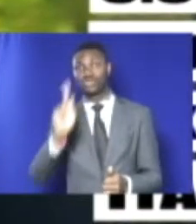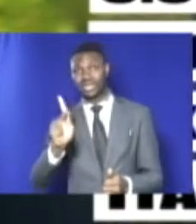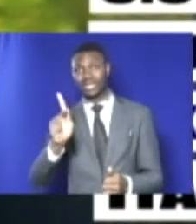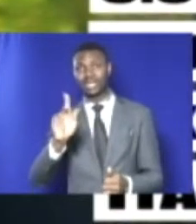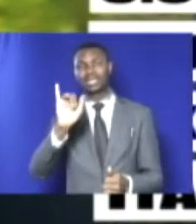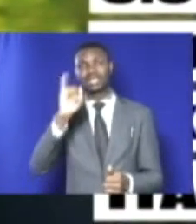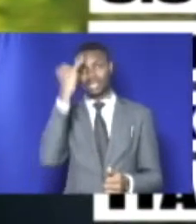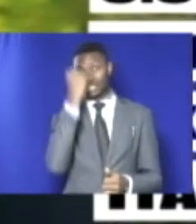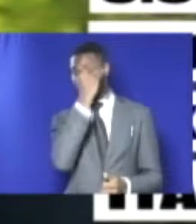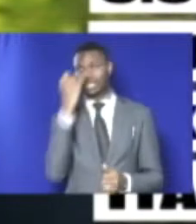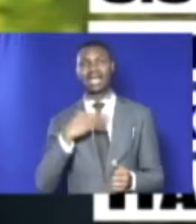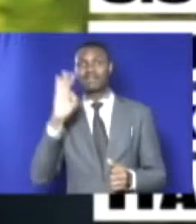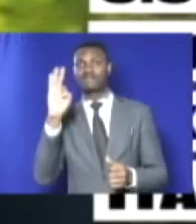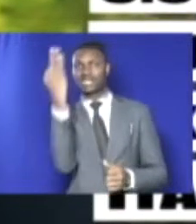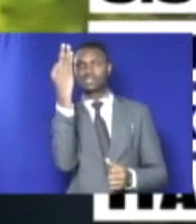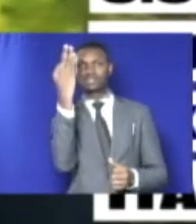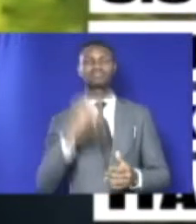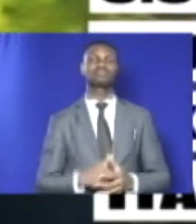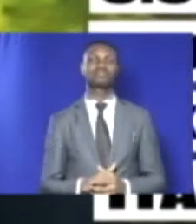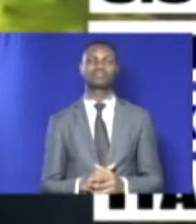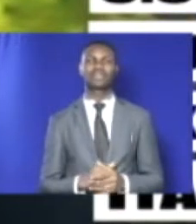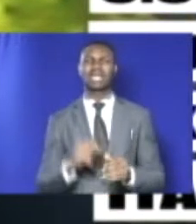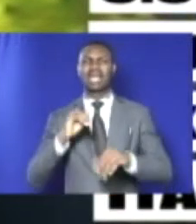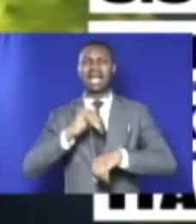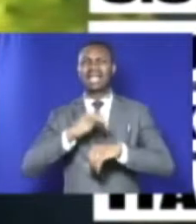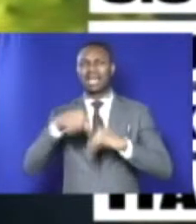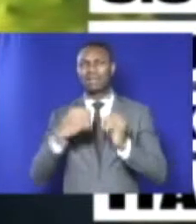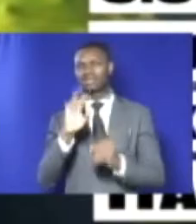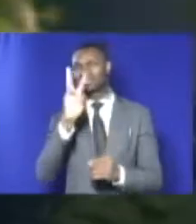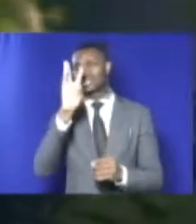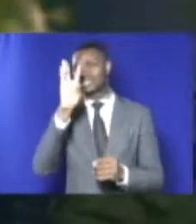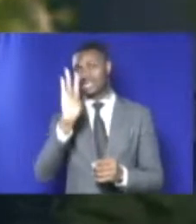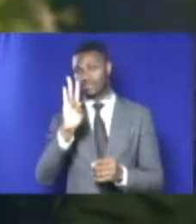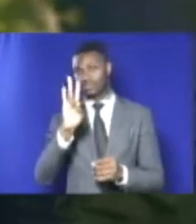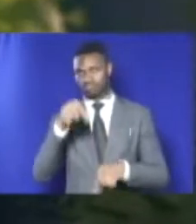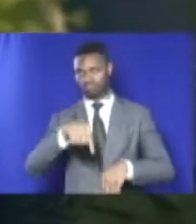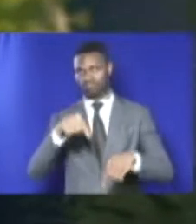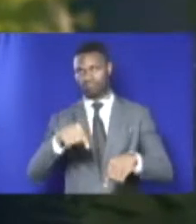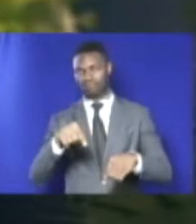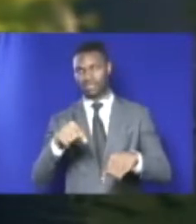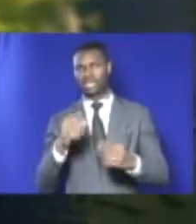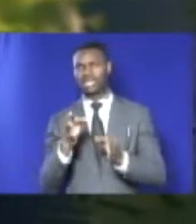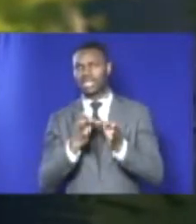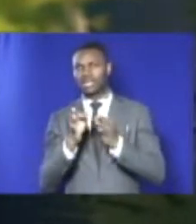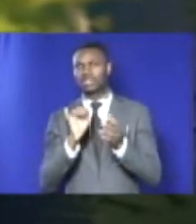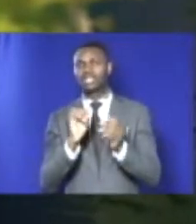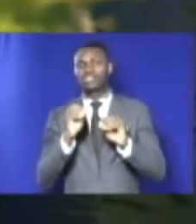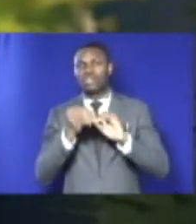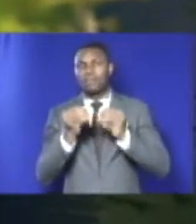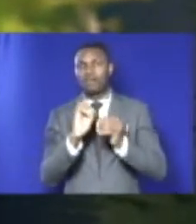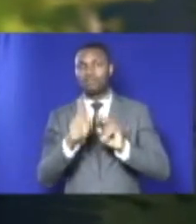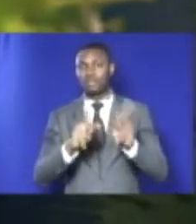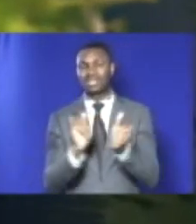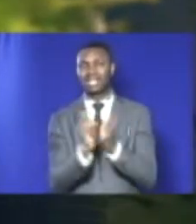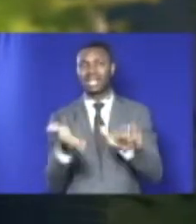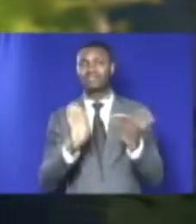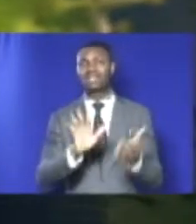and France. At about 7 p.m. local time, the global death toll now stands at